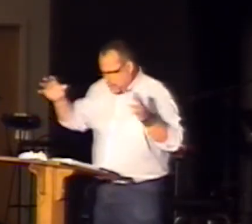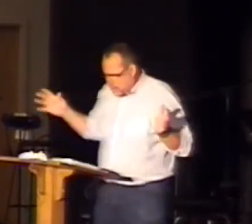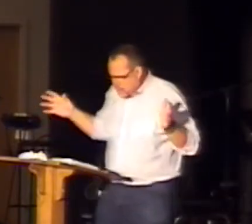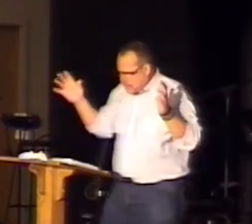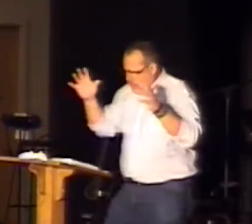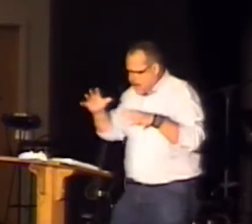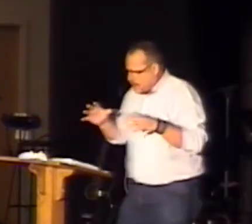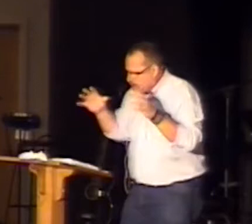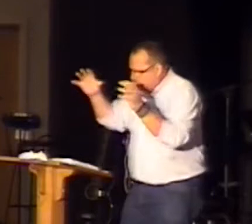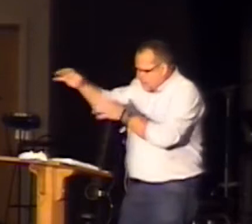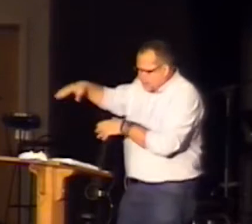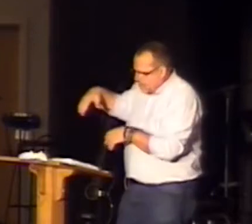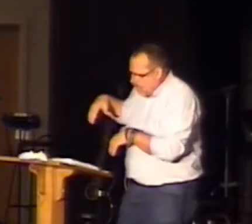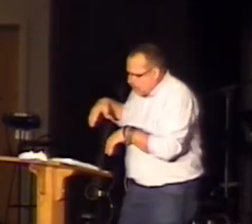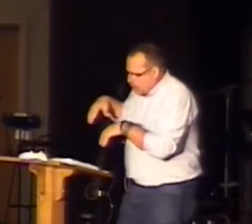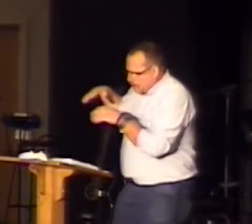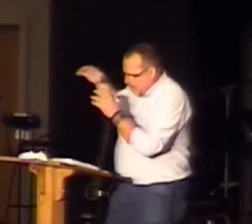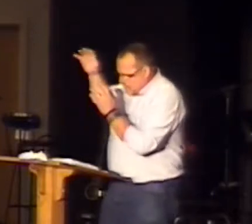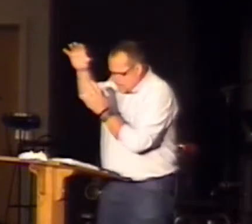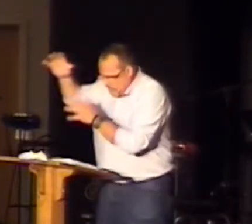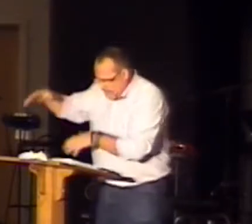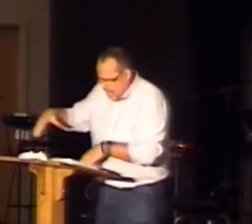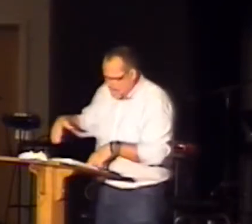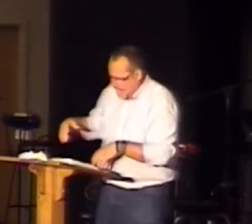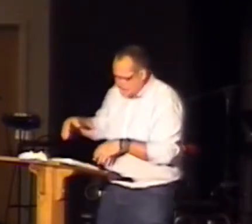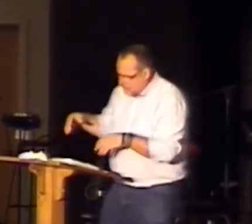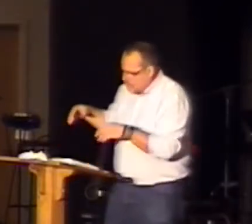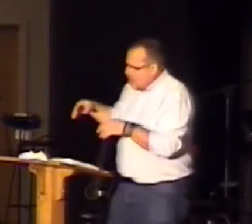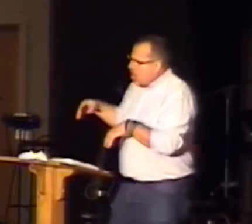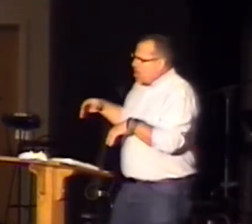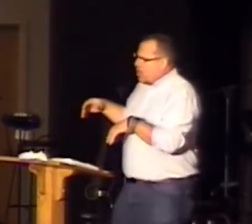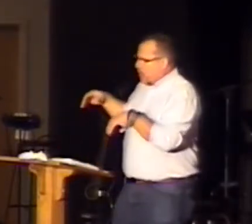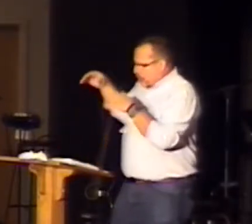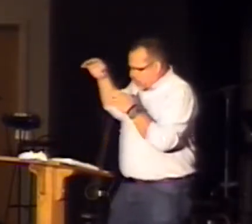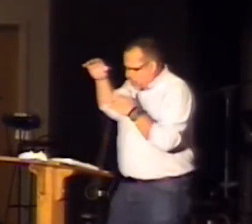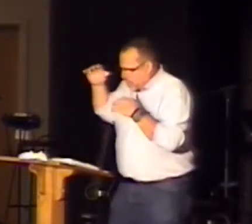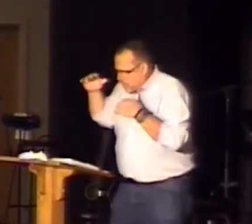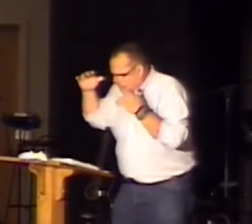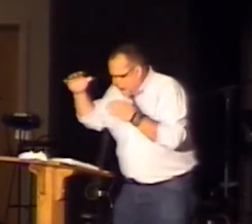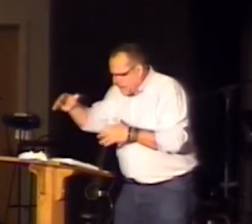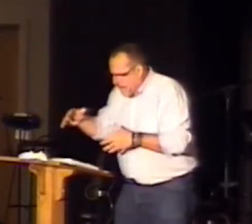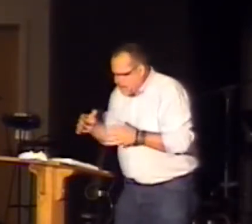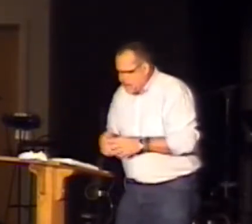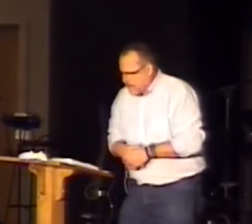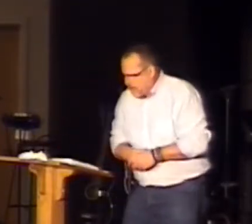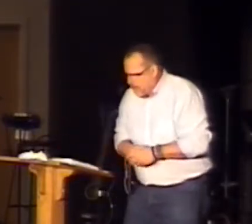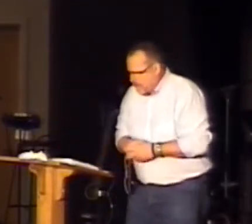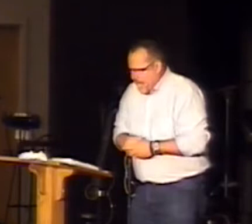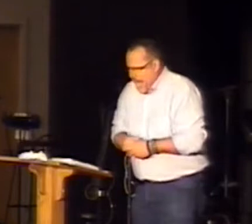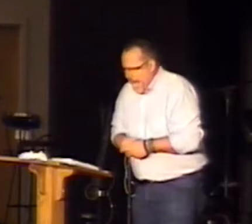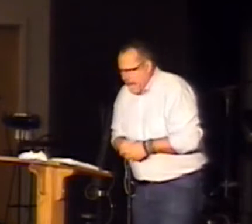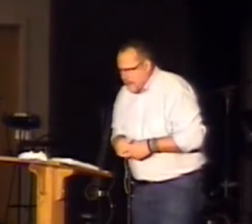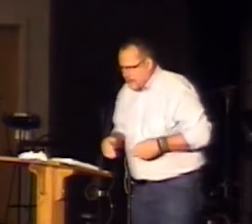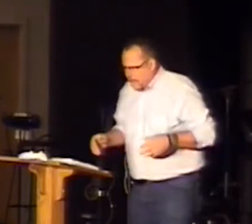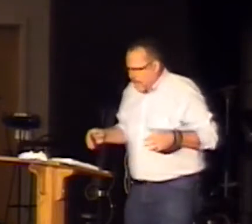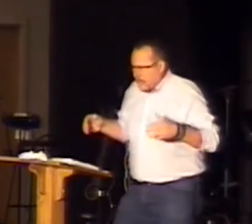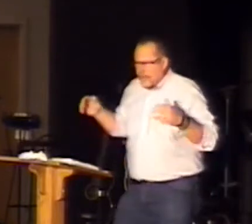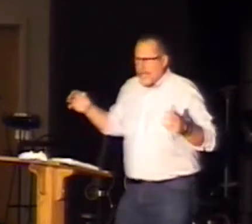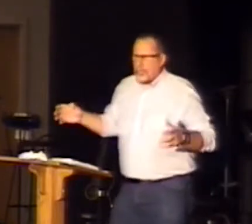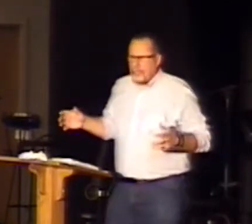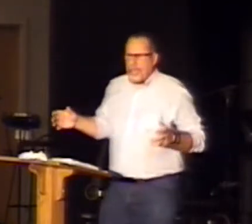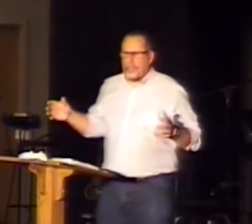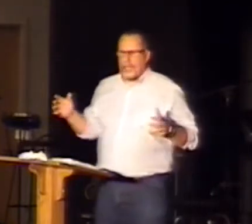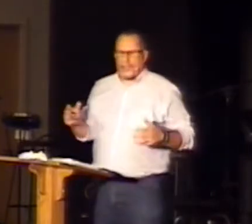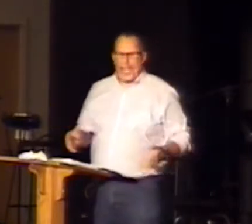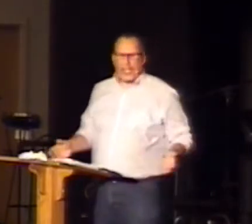material instructions and directions to fill this ark with pairs of every kind of animal to ensure the repopulation of the earth after the flood with